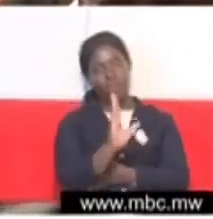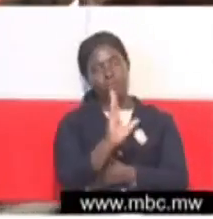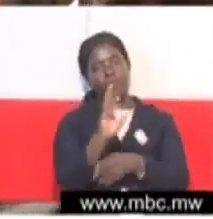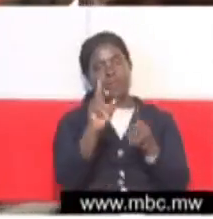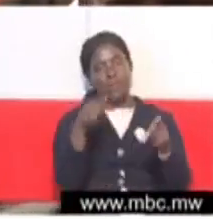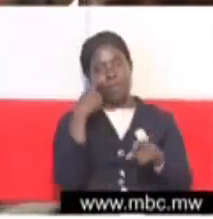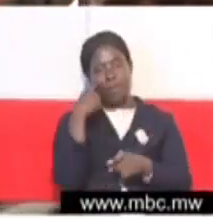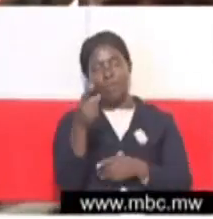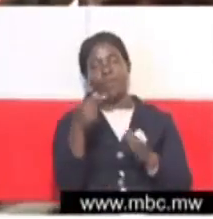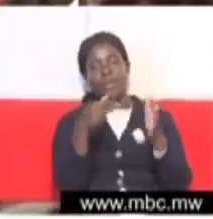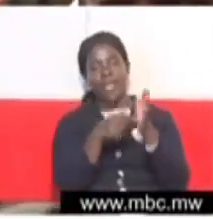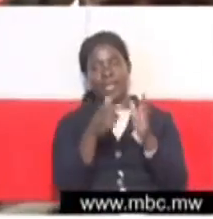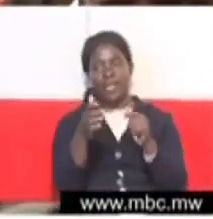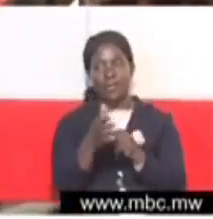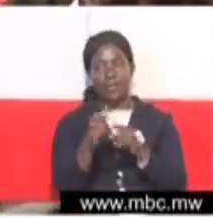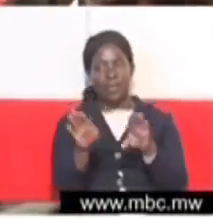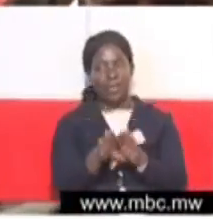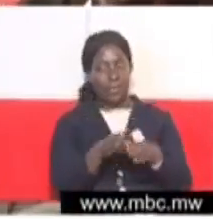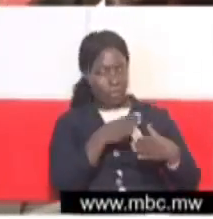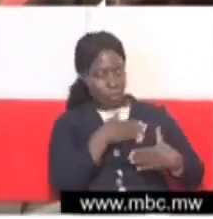Christ as their source of hope.